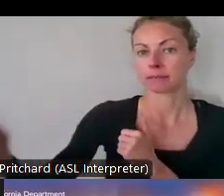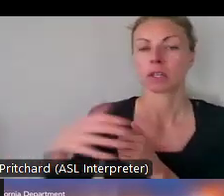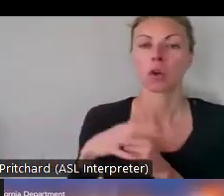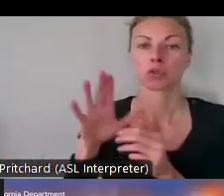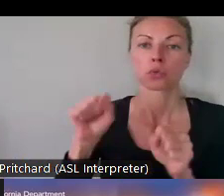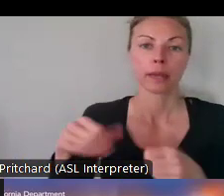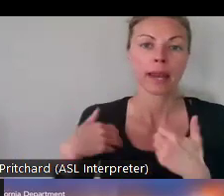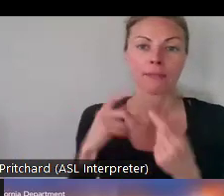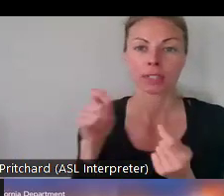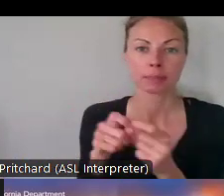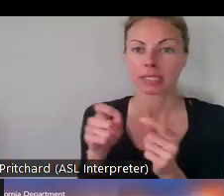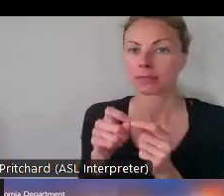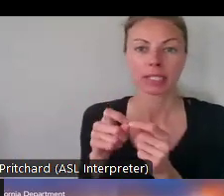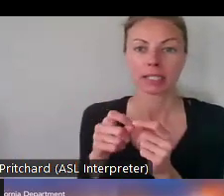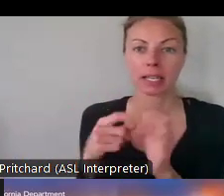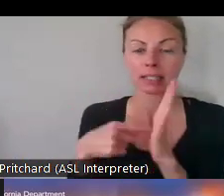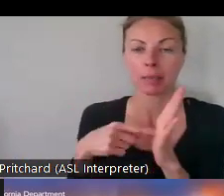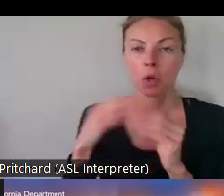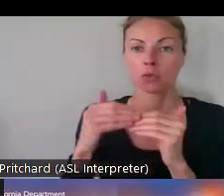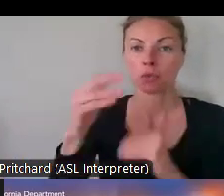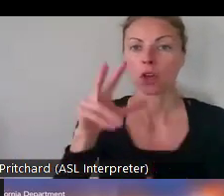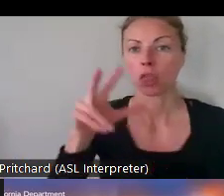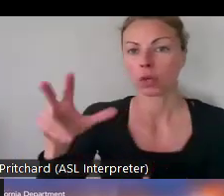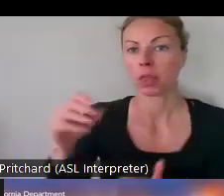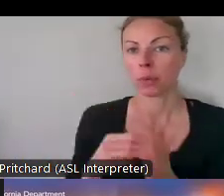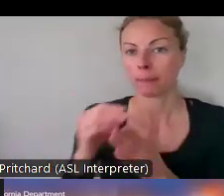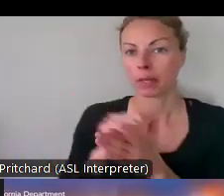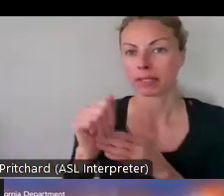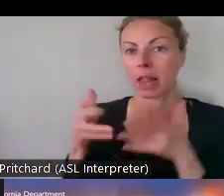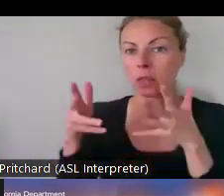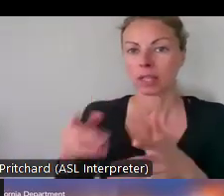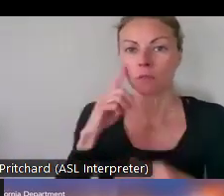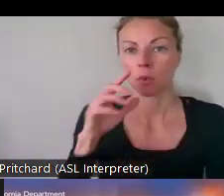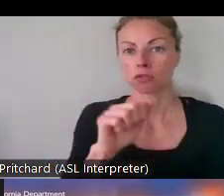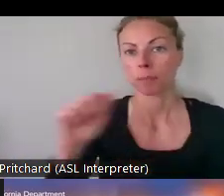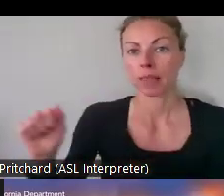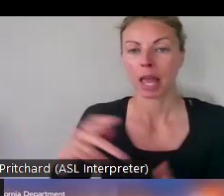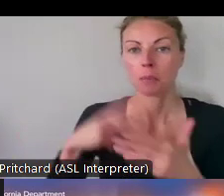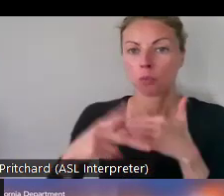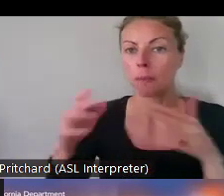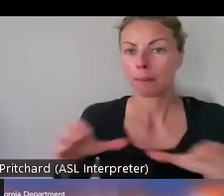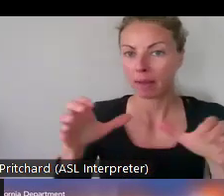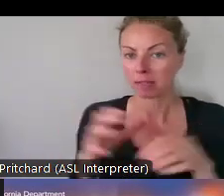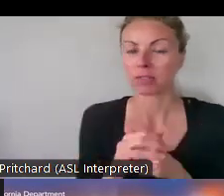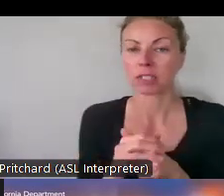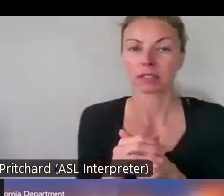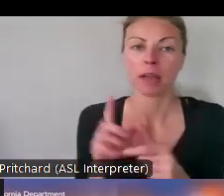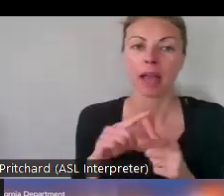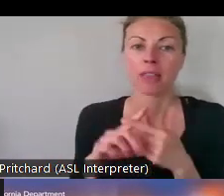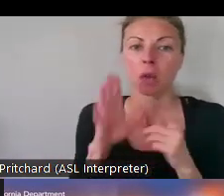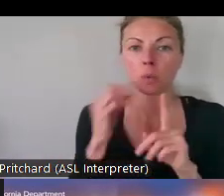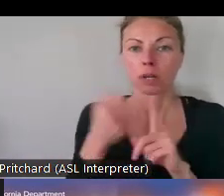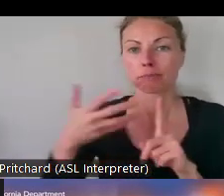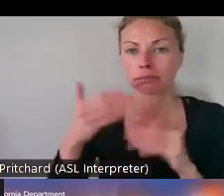specific example, there's just over 33 million remaining for AAA programmatic activities. And we'll get into the